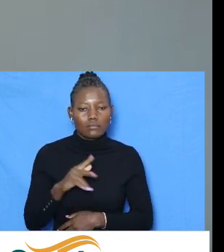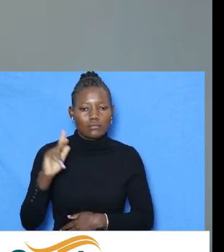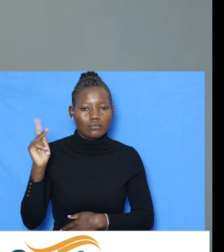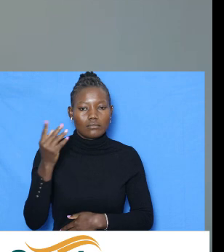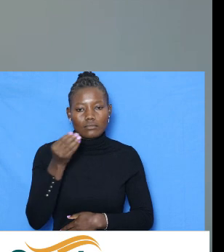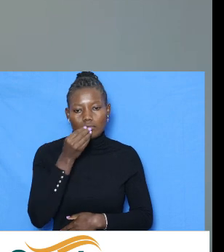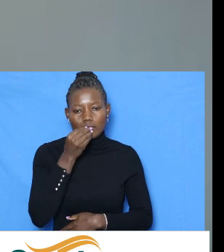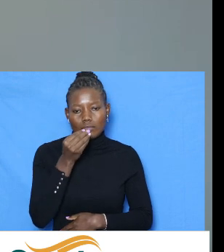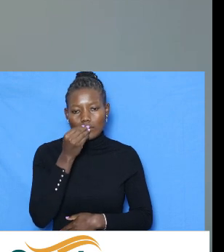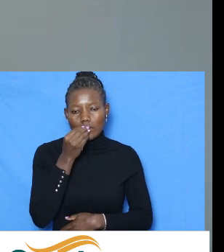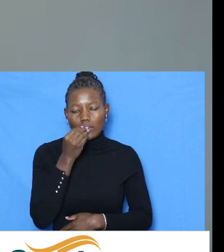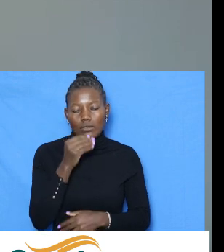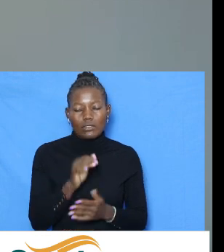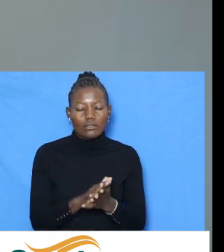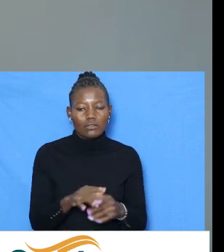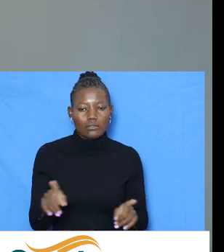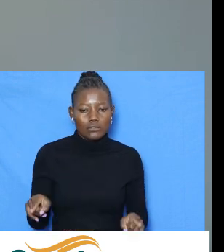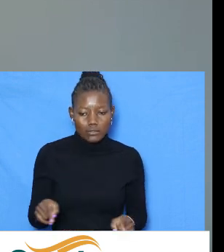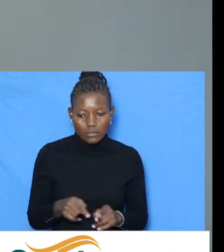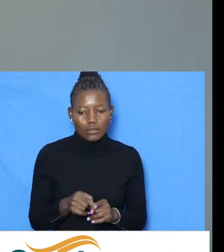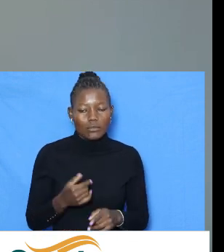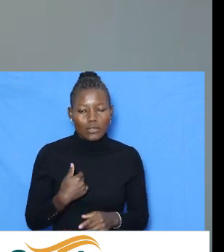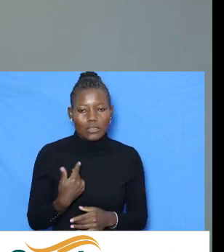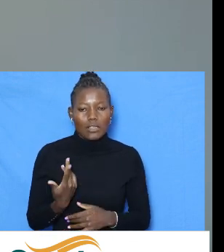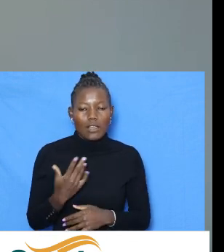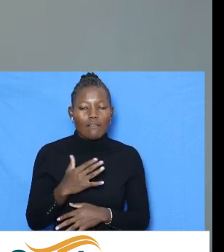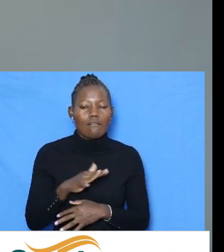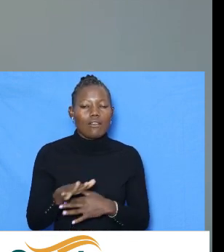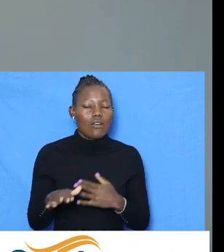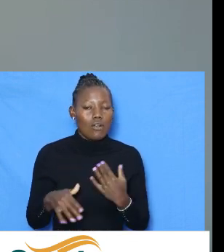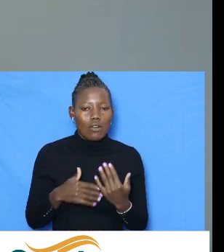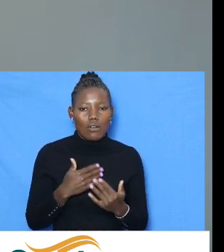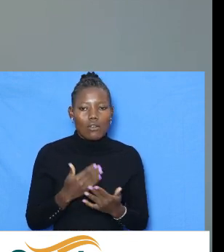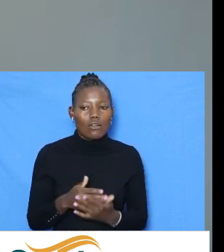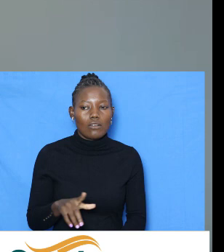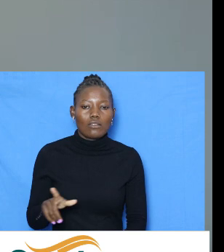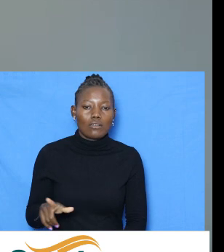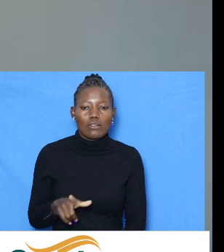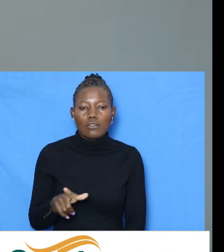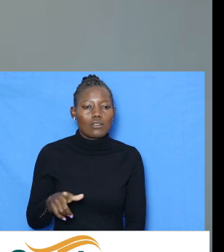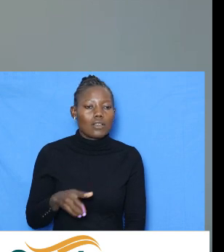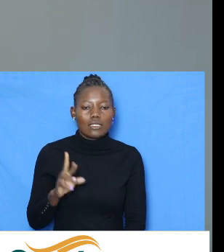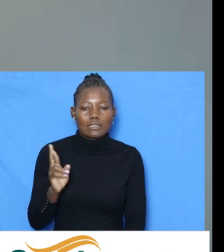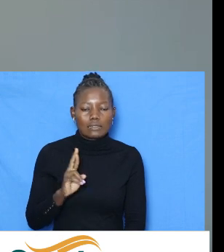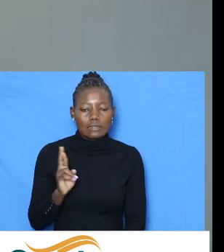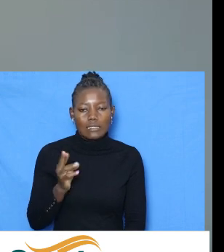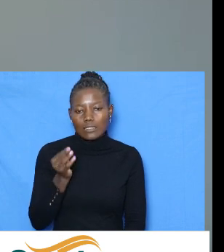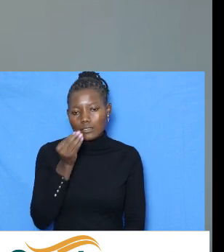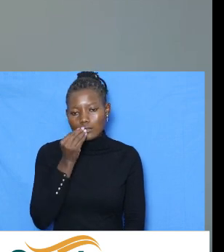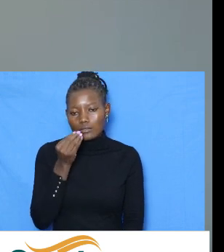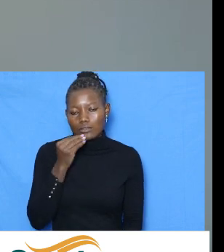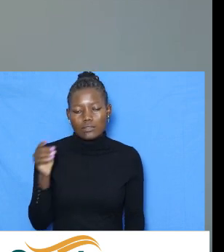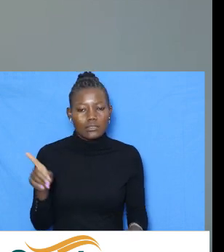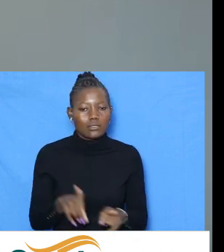food composition tables. So it has a list of all the locally available foods and